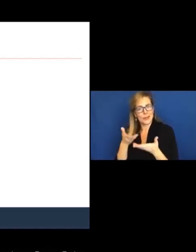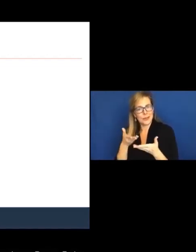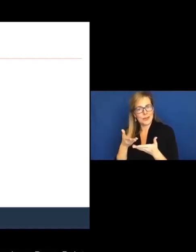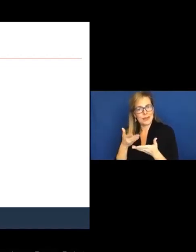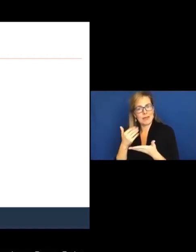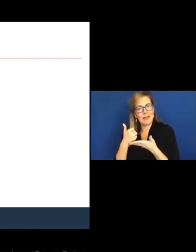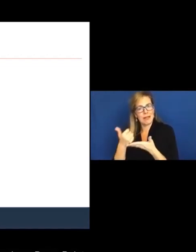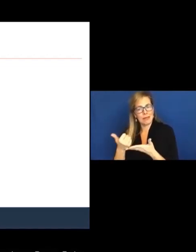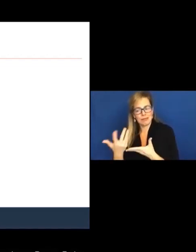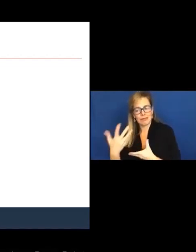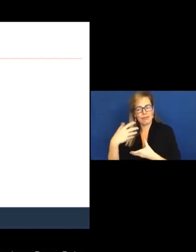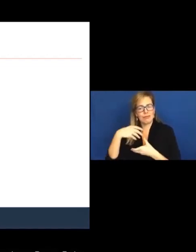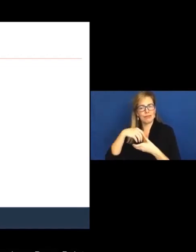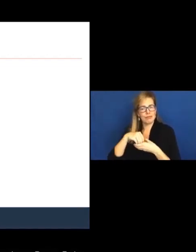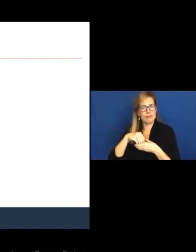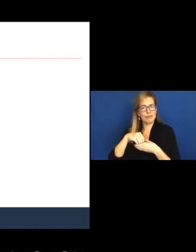Be descriptive.